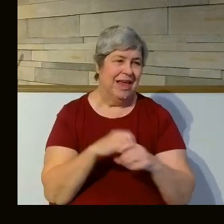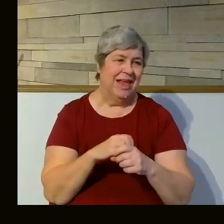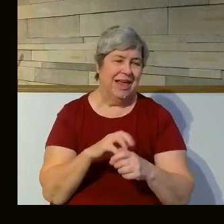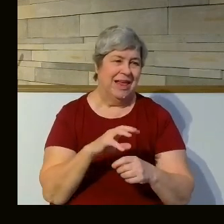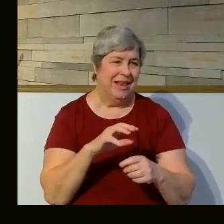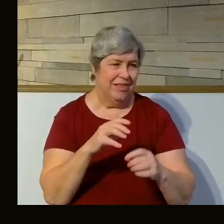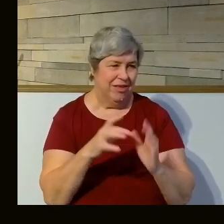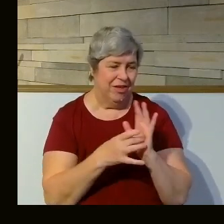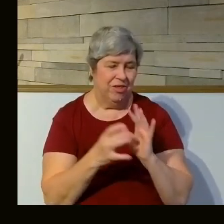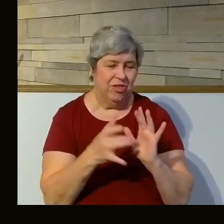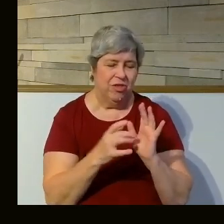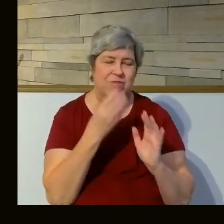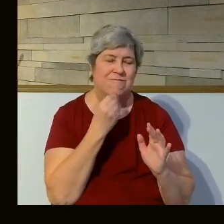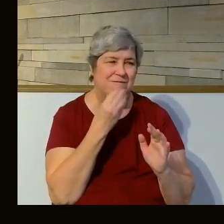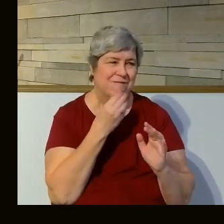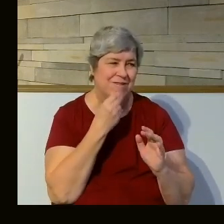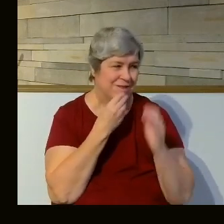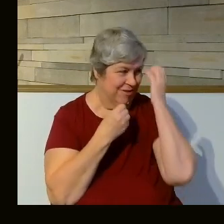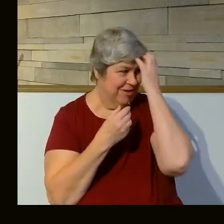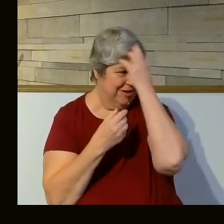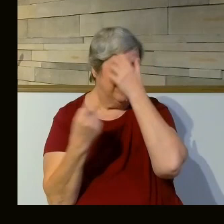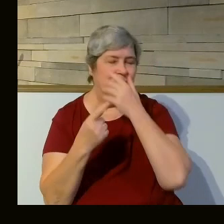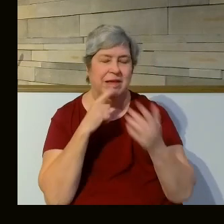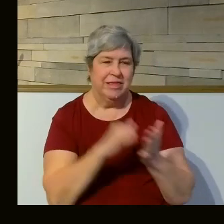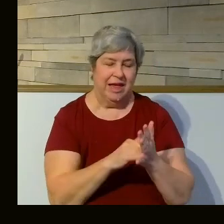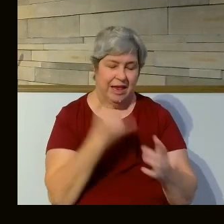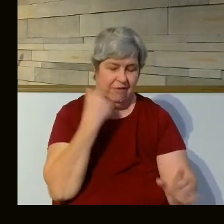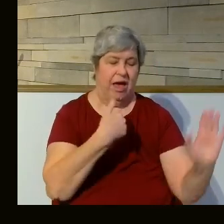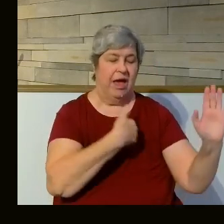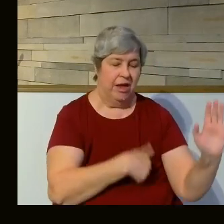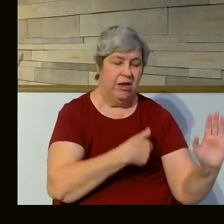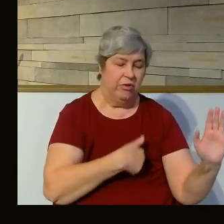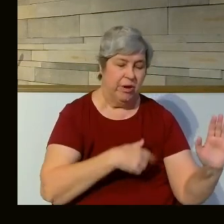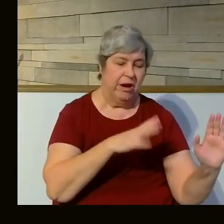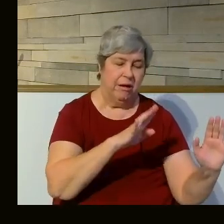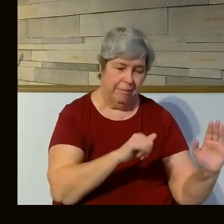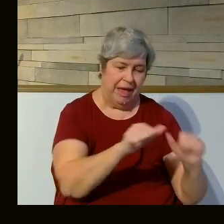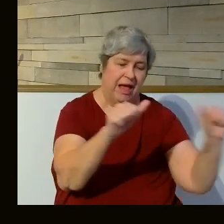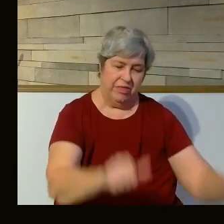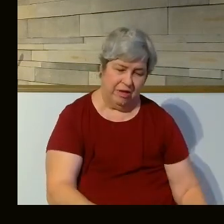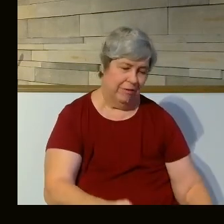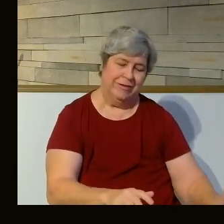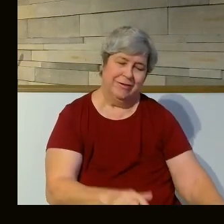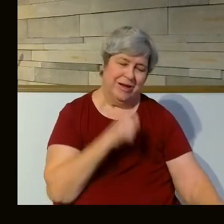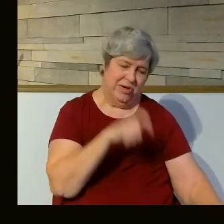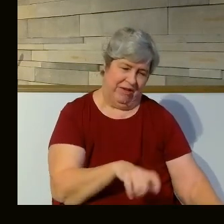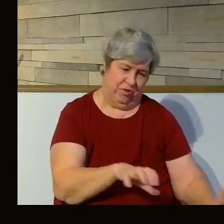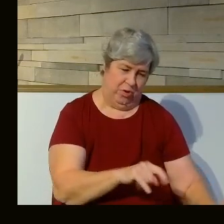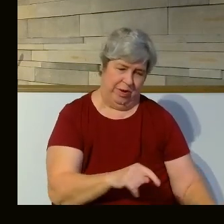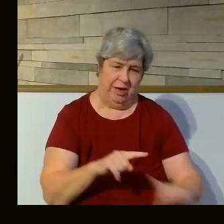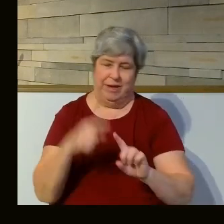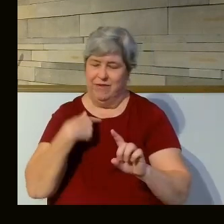teaches about what is binding and what is not binding. That if I swear by the altar, I'm not bound. But if I swear by